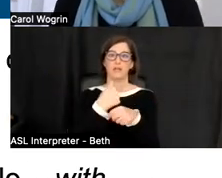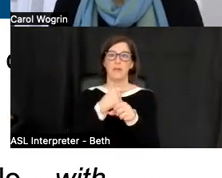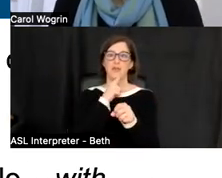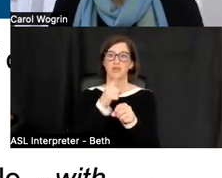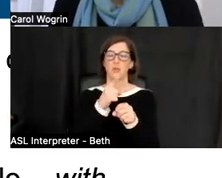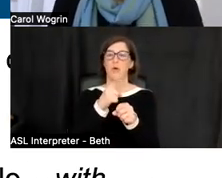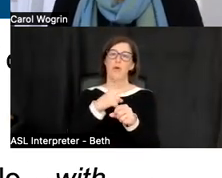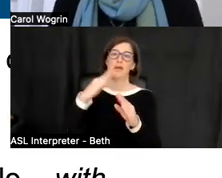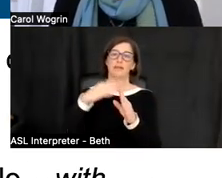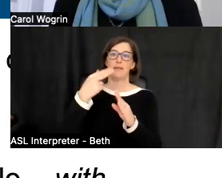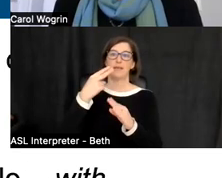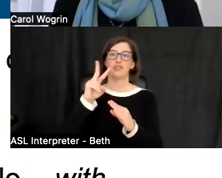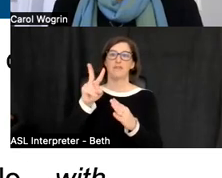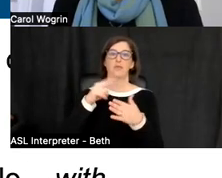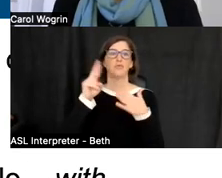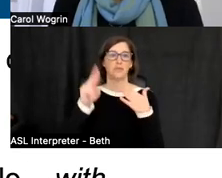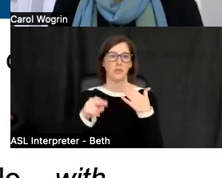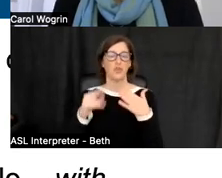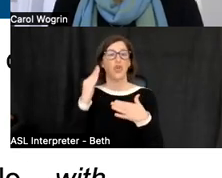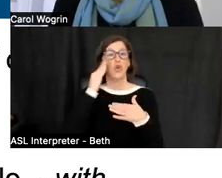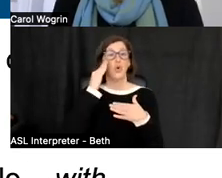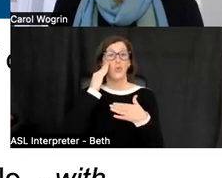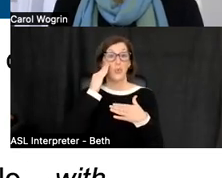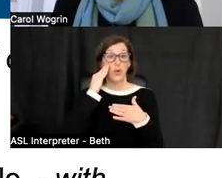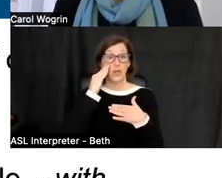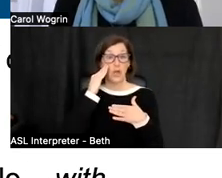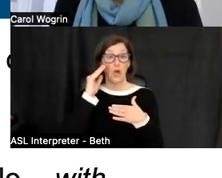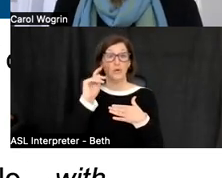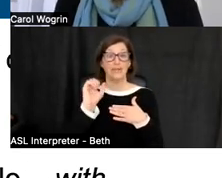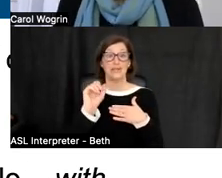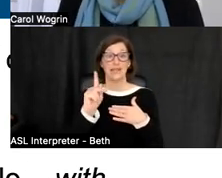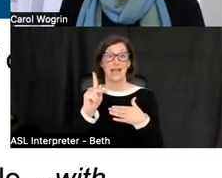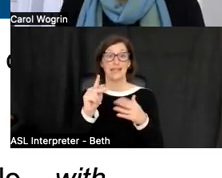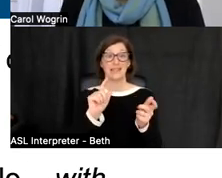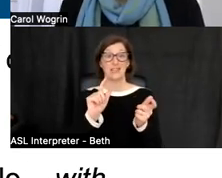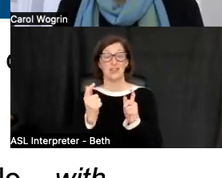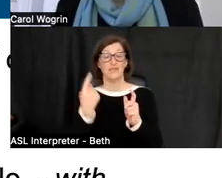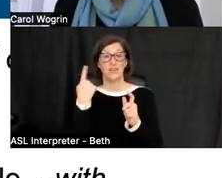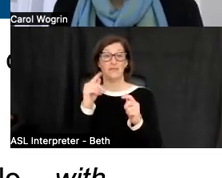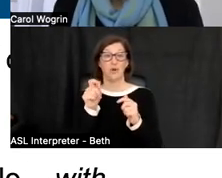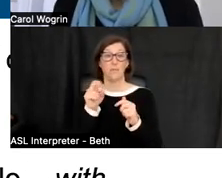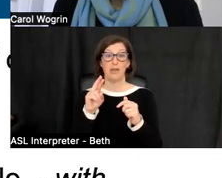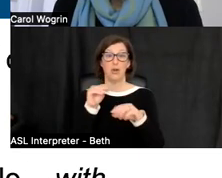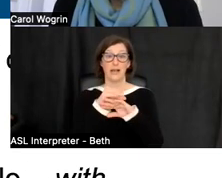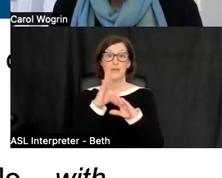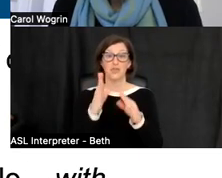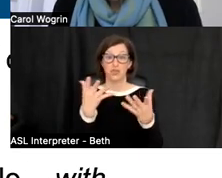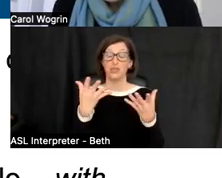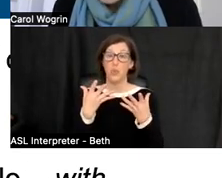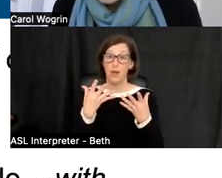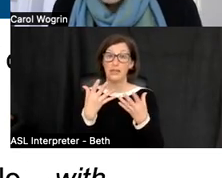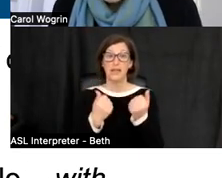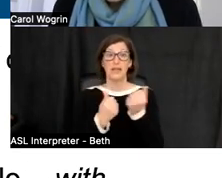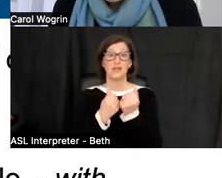optimal outcomes. We know that task shifting to peer counselors is wanted, supported by a large